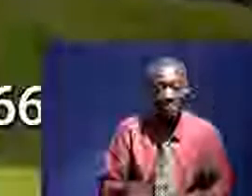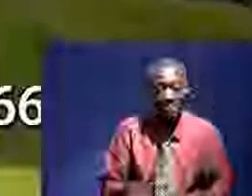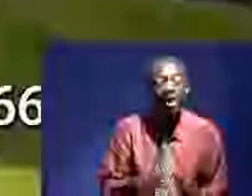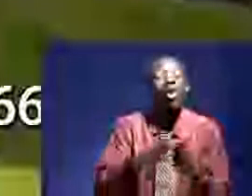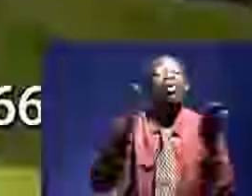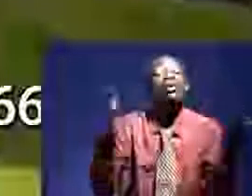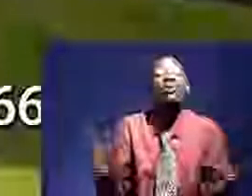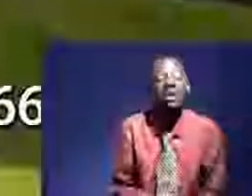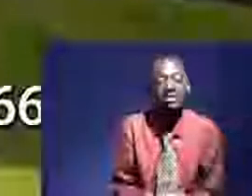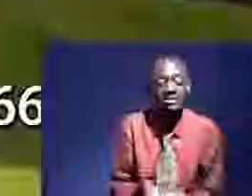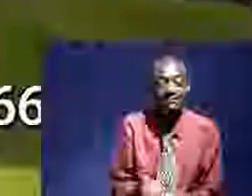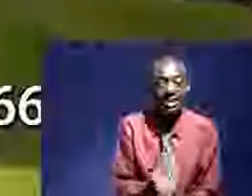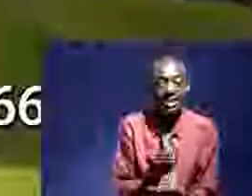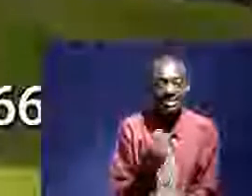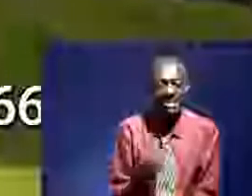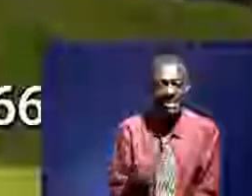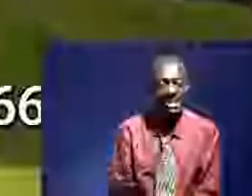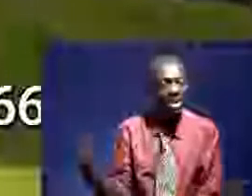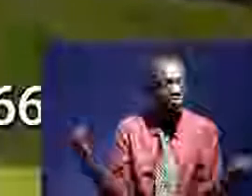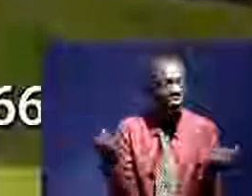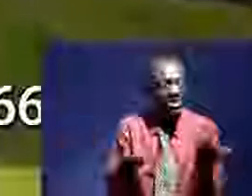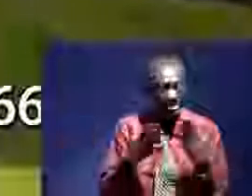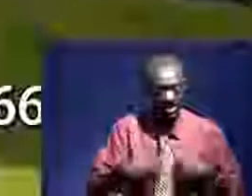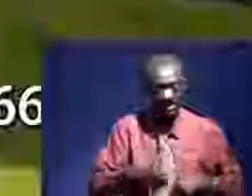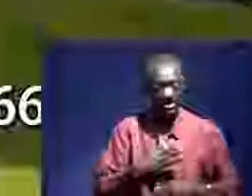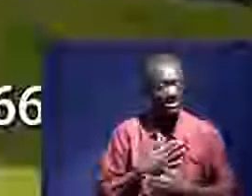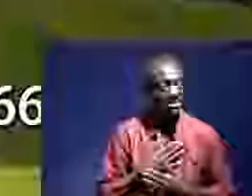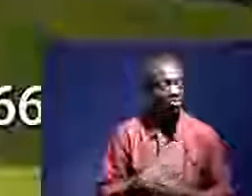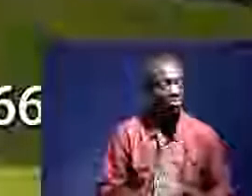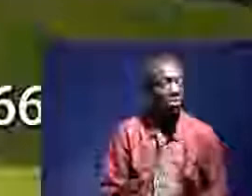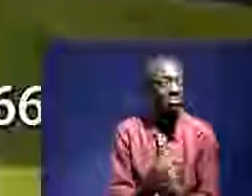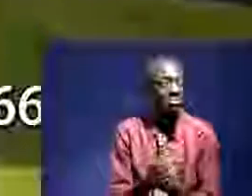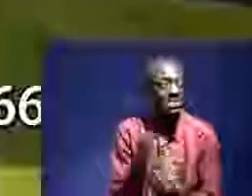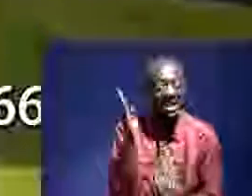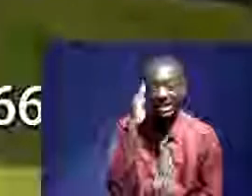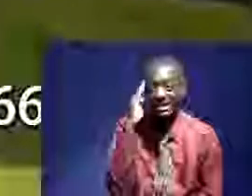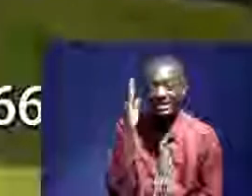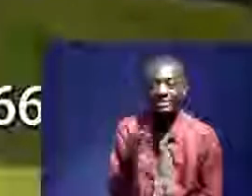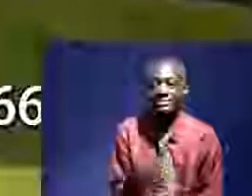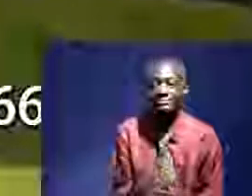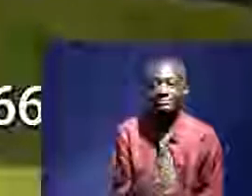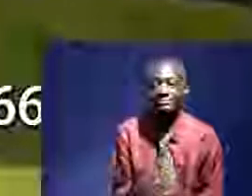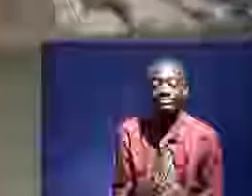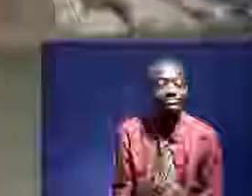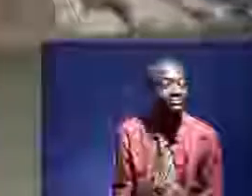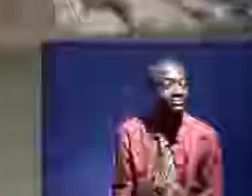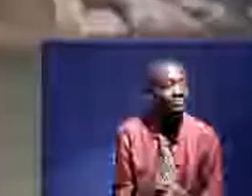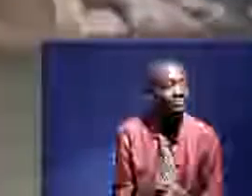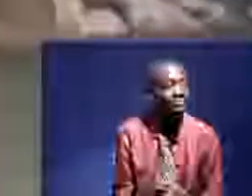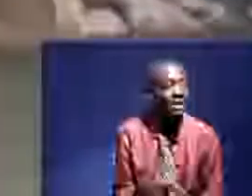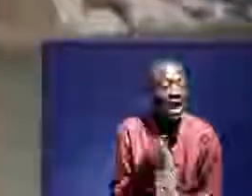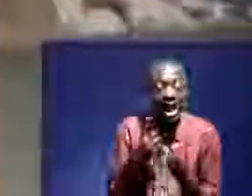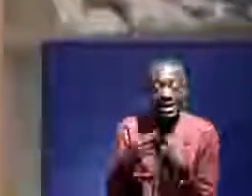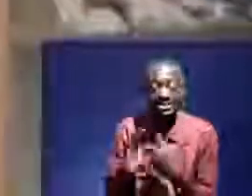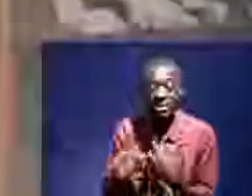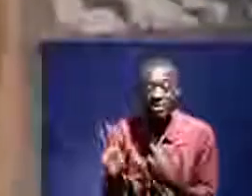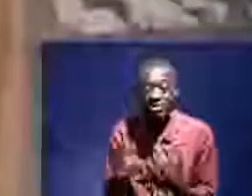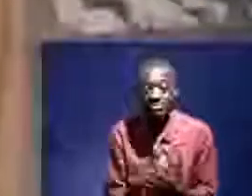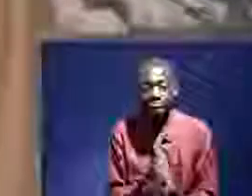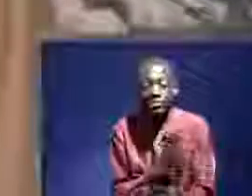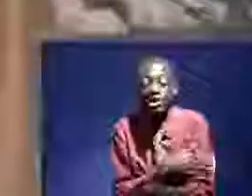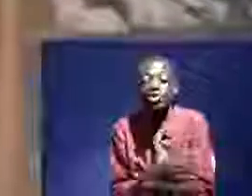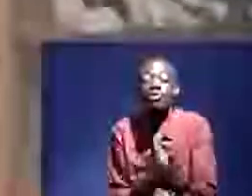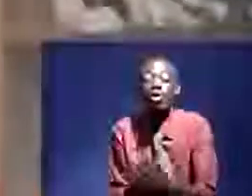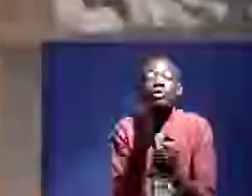hii inasaidia kuboresha afya zetu pia na akili. It's God's medicine to restore our health. Ni tiba kutoka kwa Mungu kwa